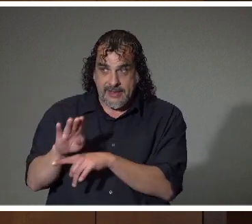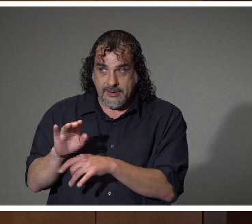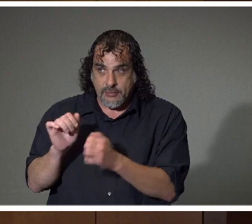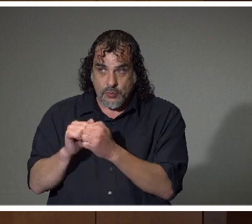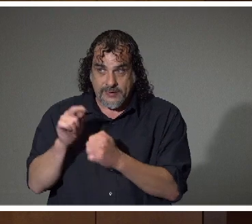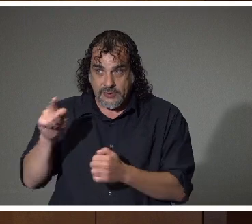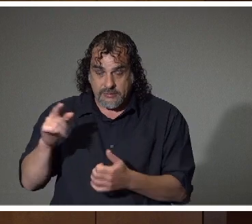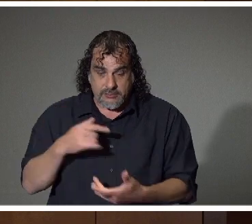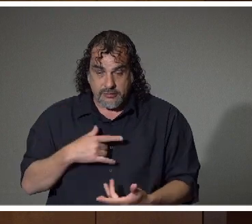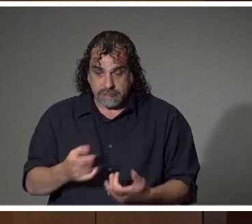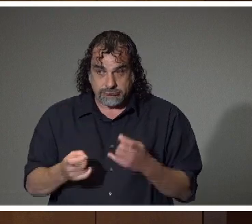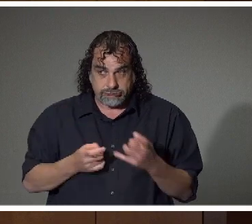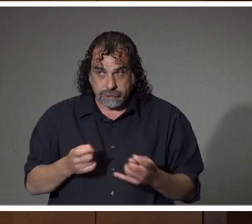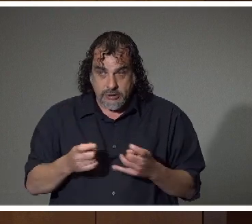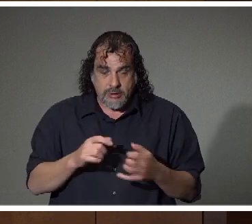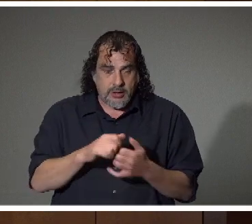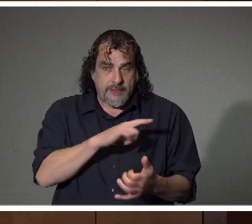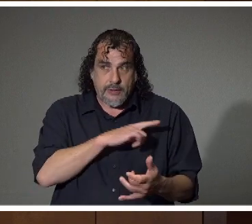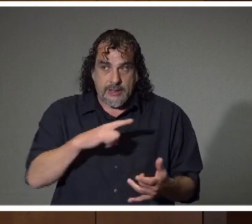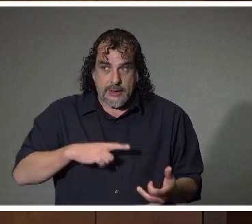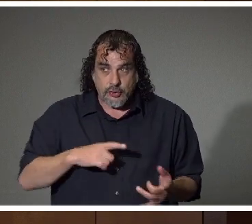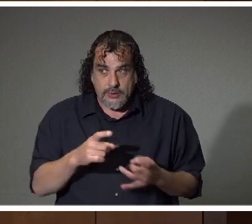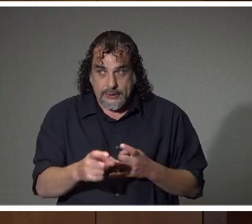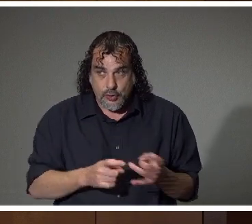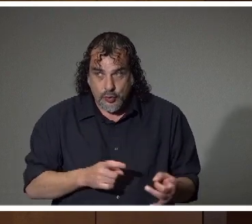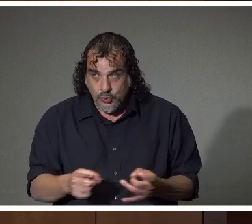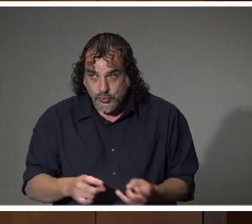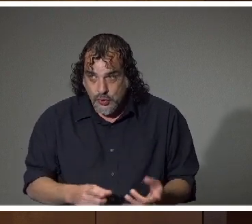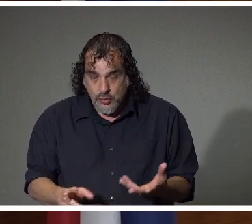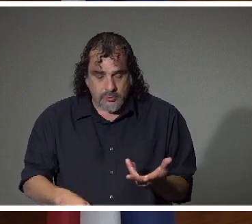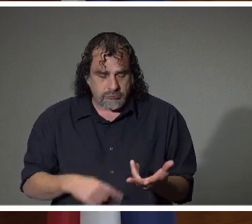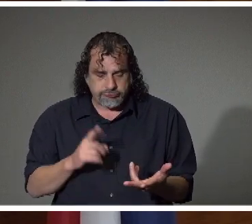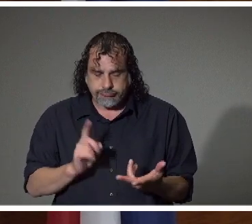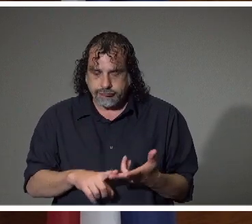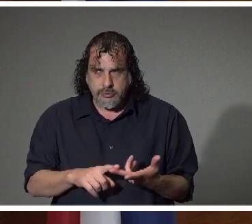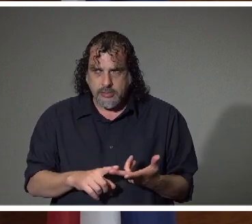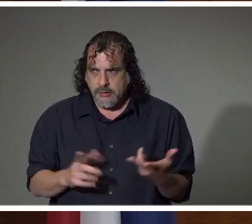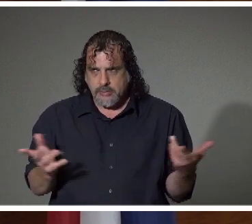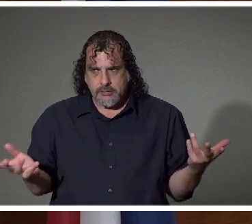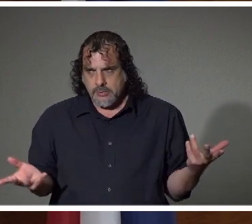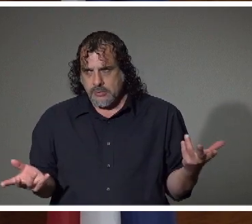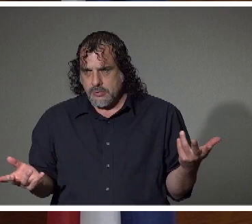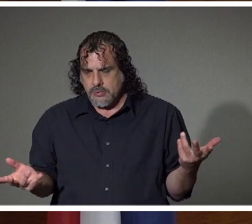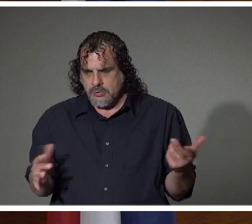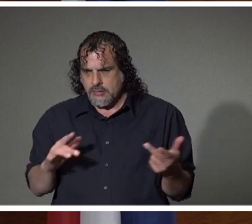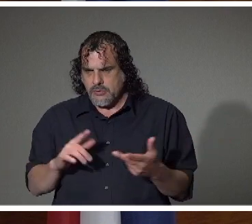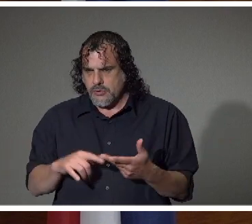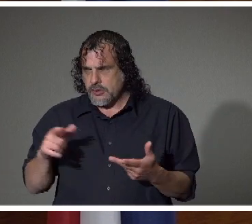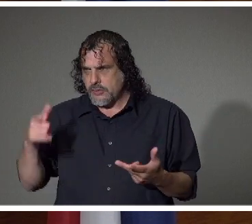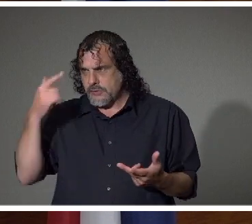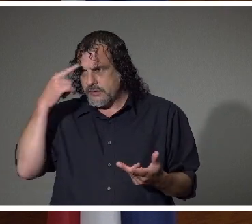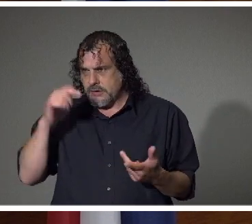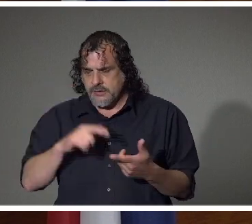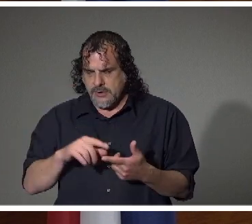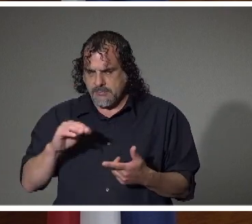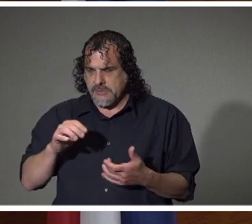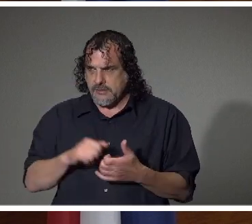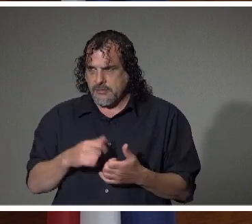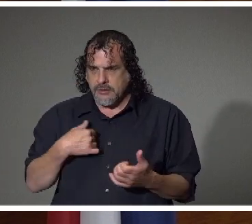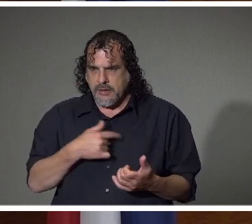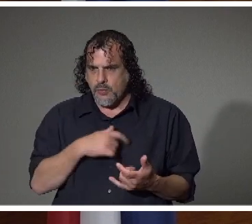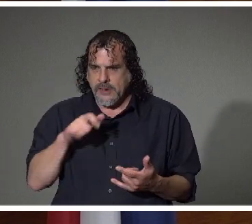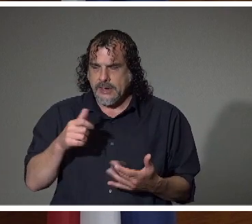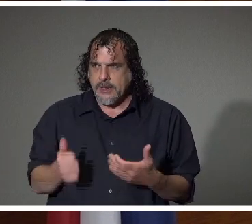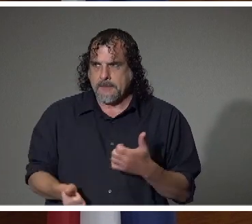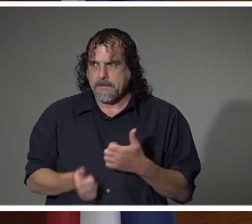you, does the legislature play a role in that? And what kinds of things do you think Mississippi needs